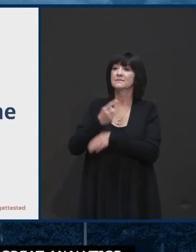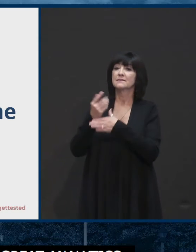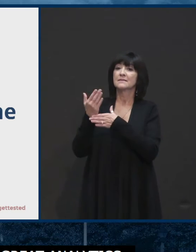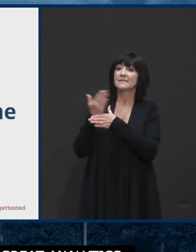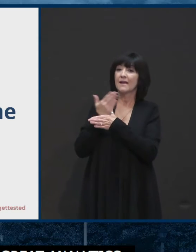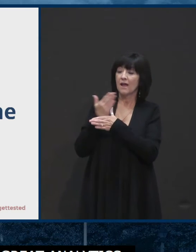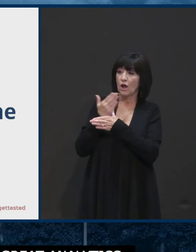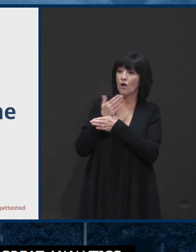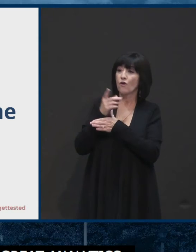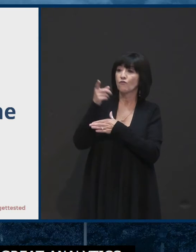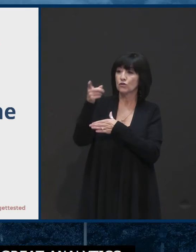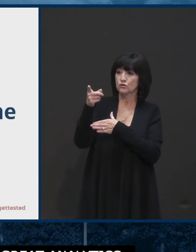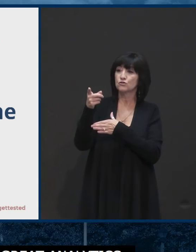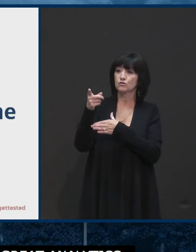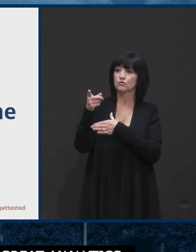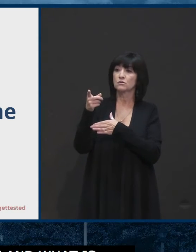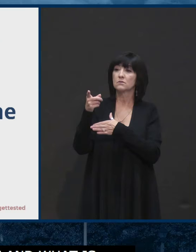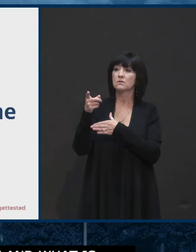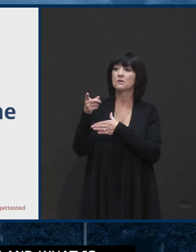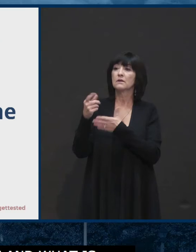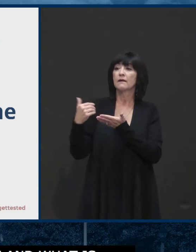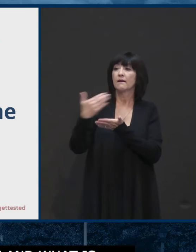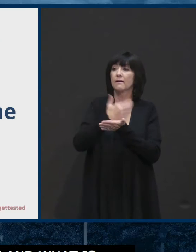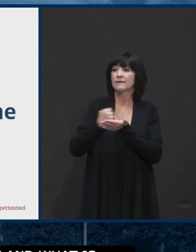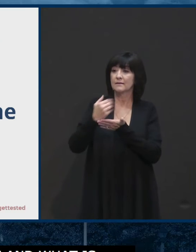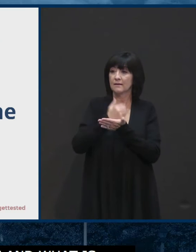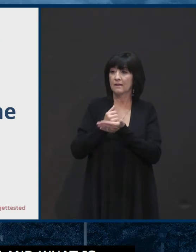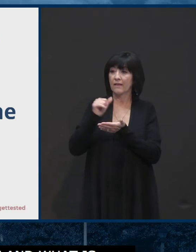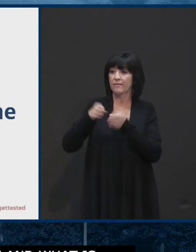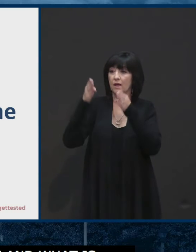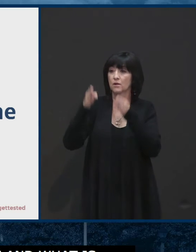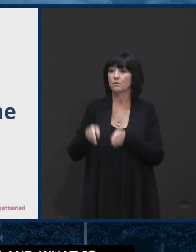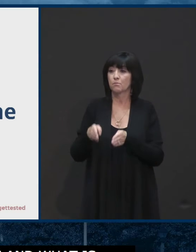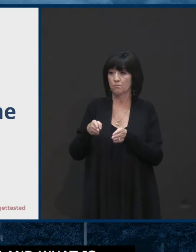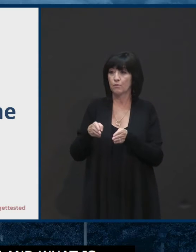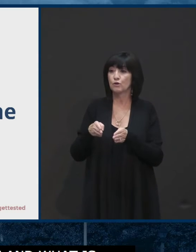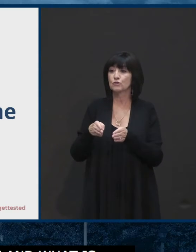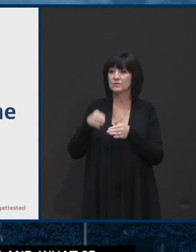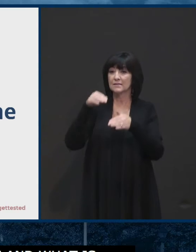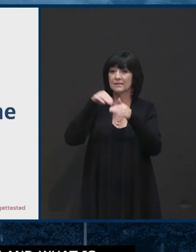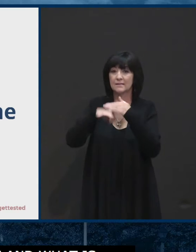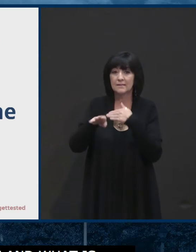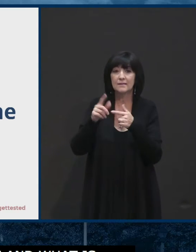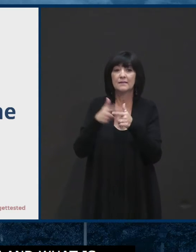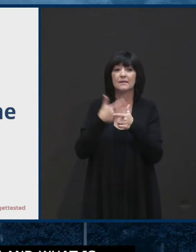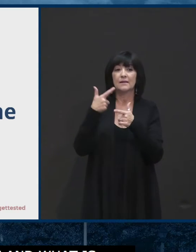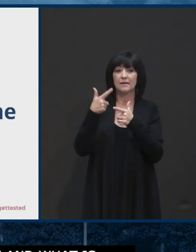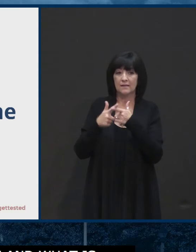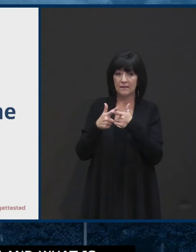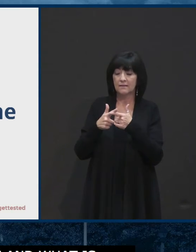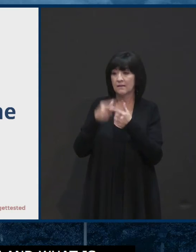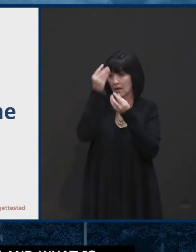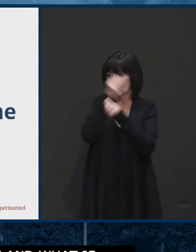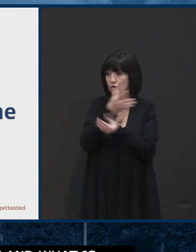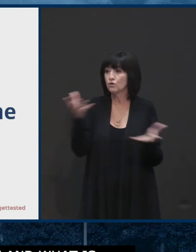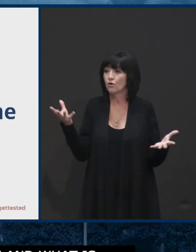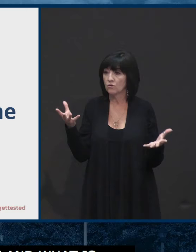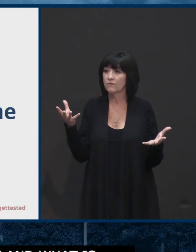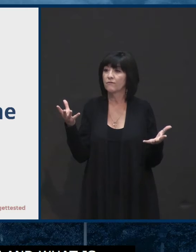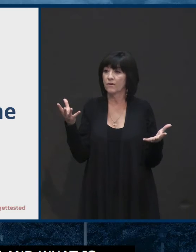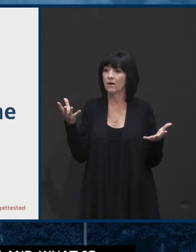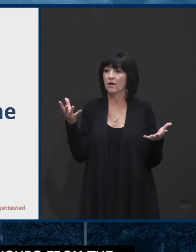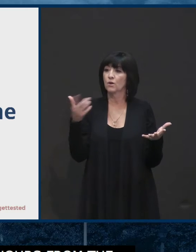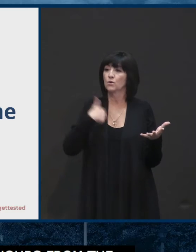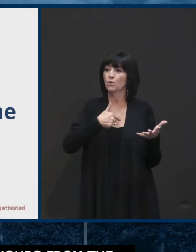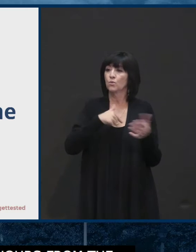the time the collection is taken, so the time the person checks into the testing site, to the time that they're notified. We are